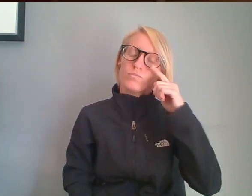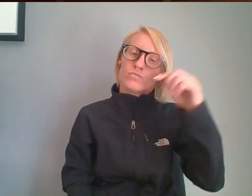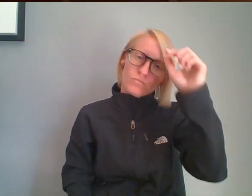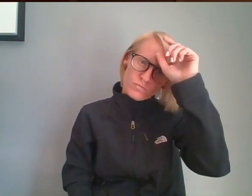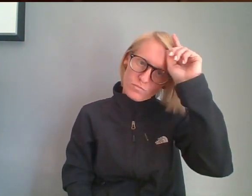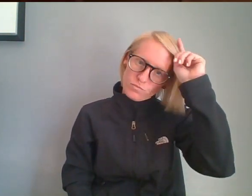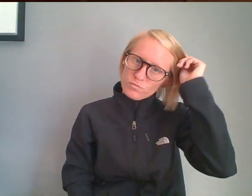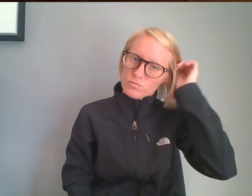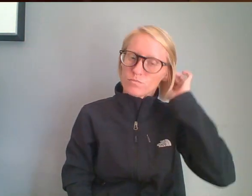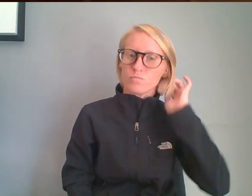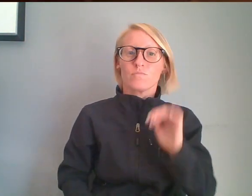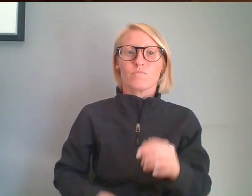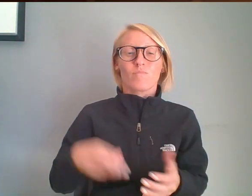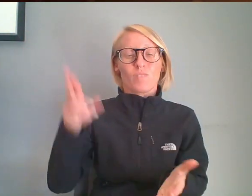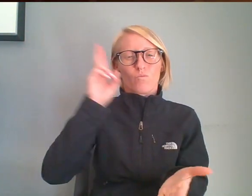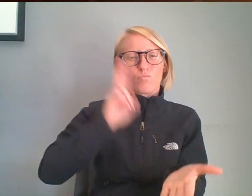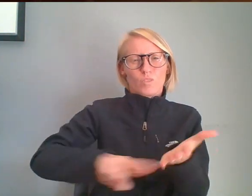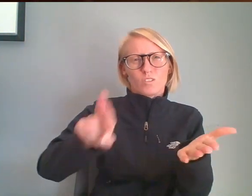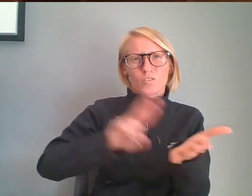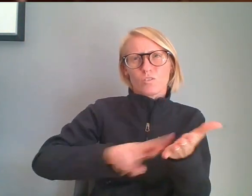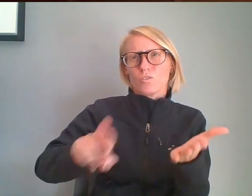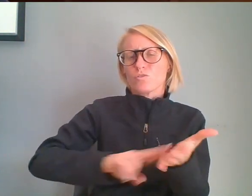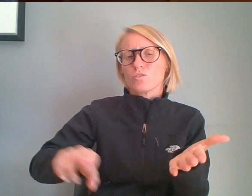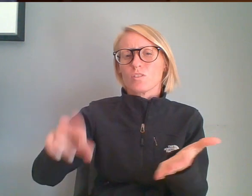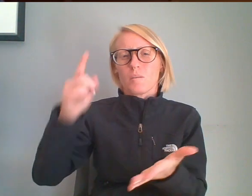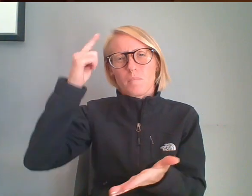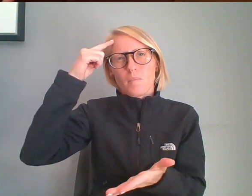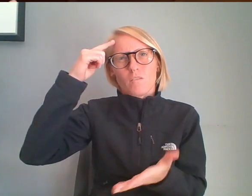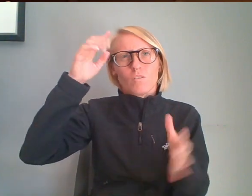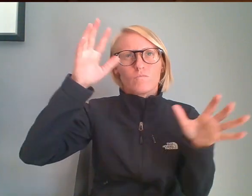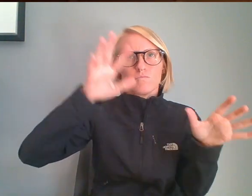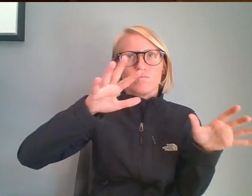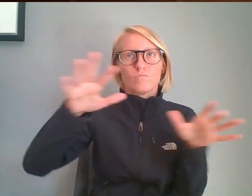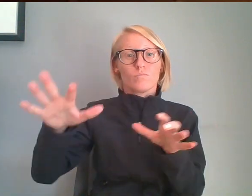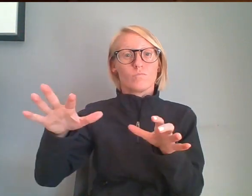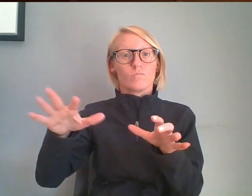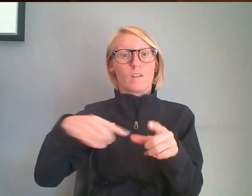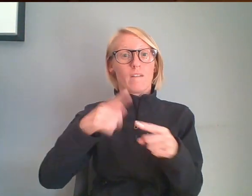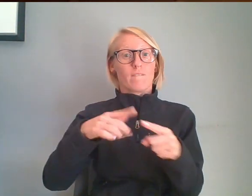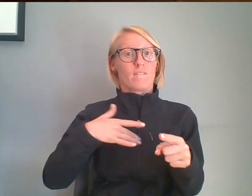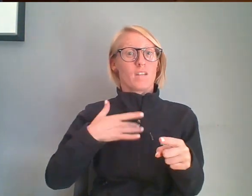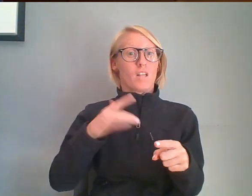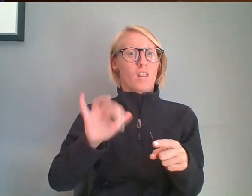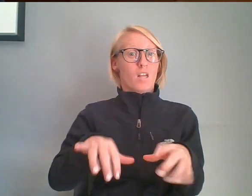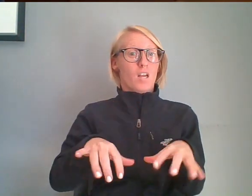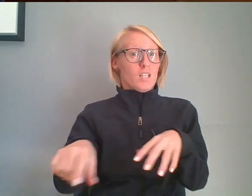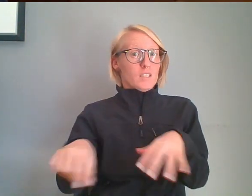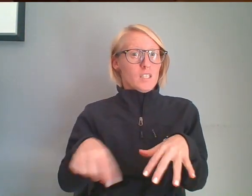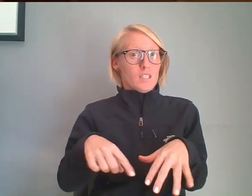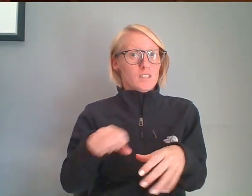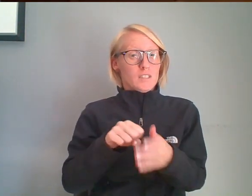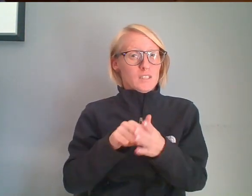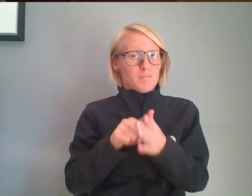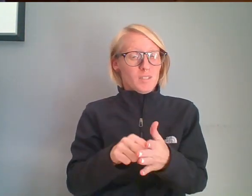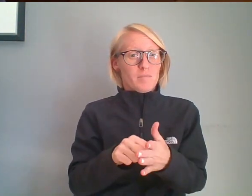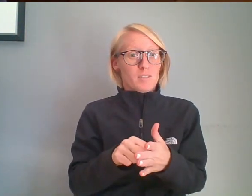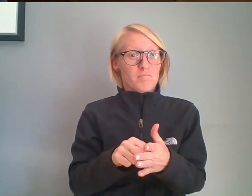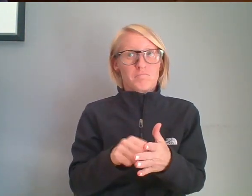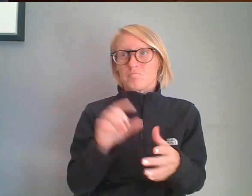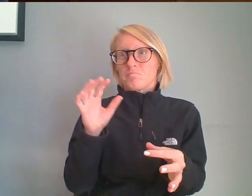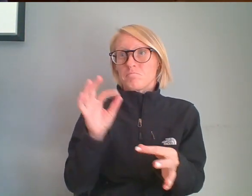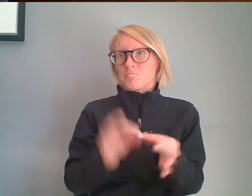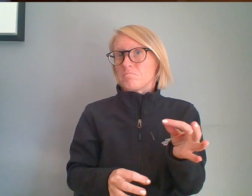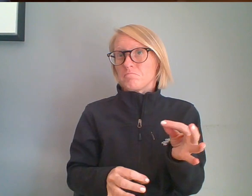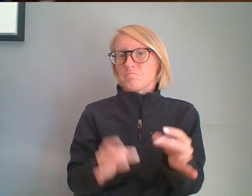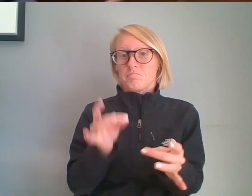on mindful attention tells us that when we begin to feel those anxiety symptoms, we simply greet our